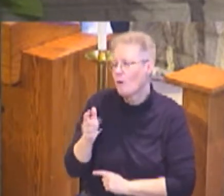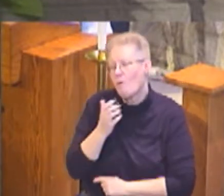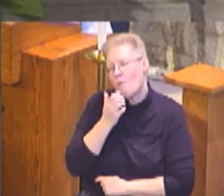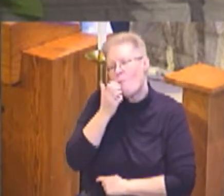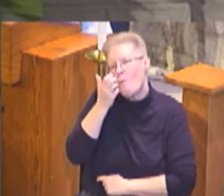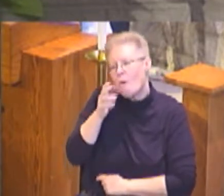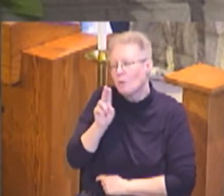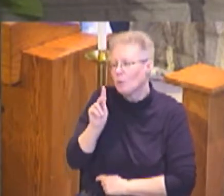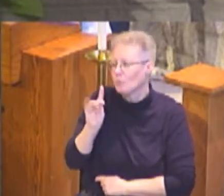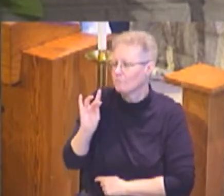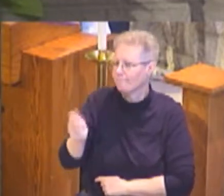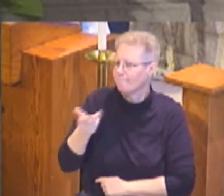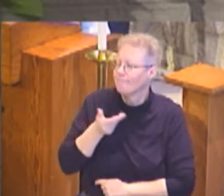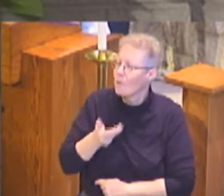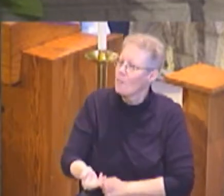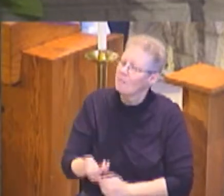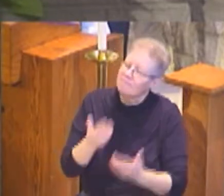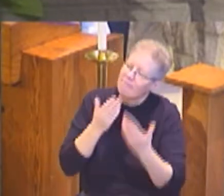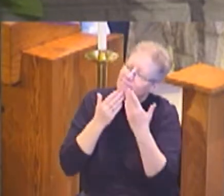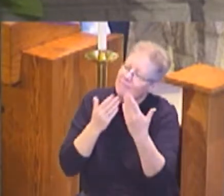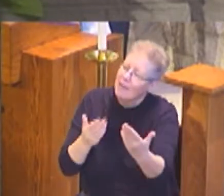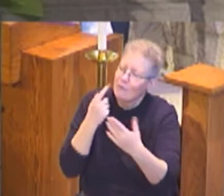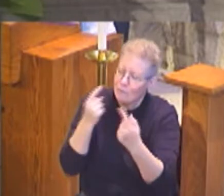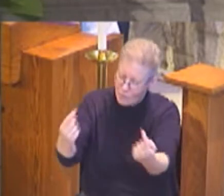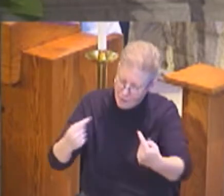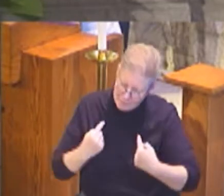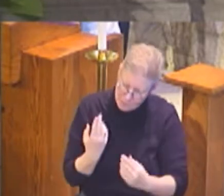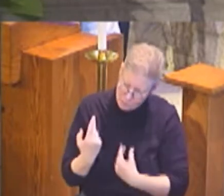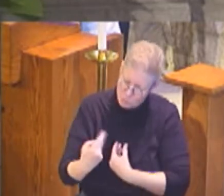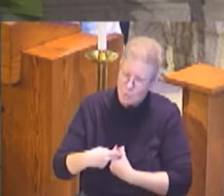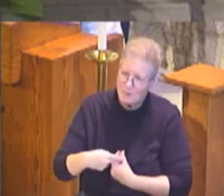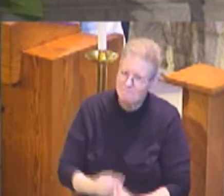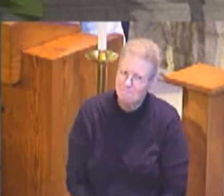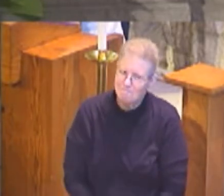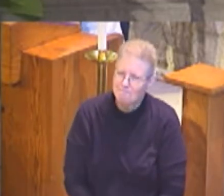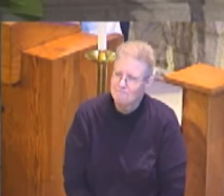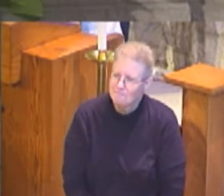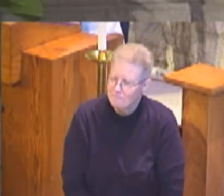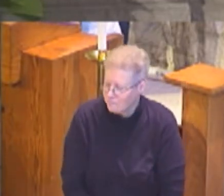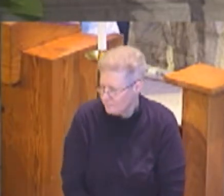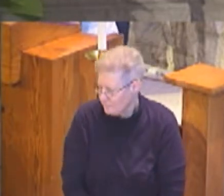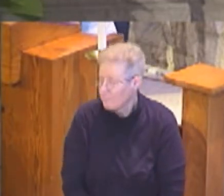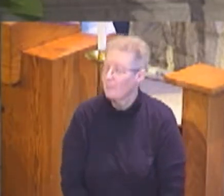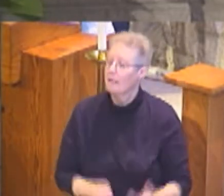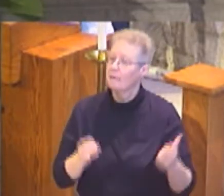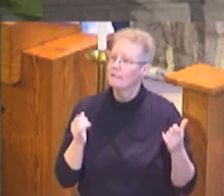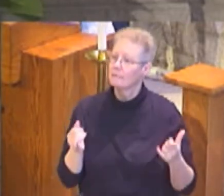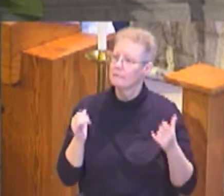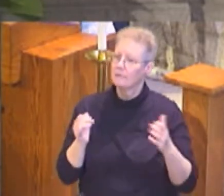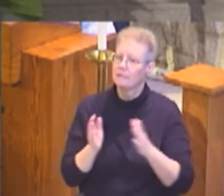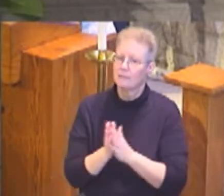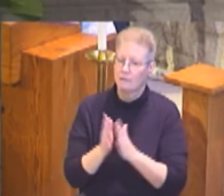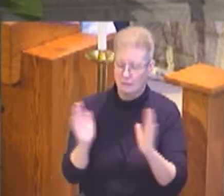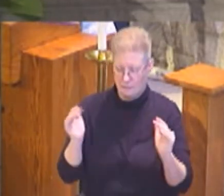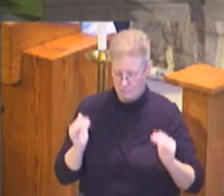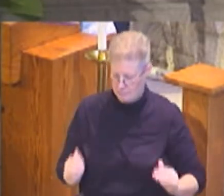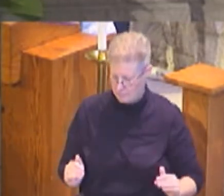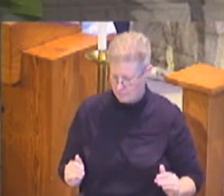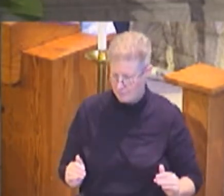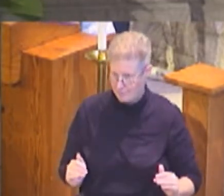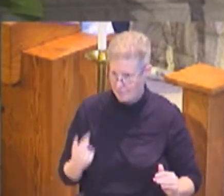welcome. So thank you. Thank you for being with us. All right. Now, the next thing we like